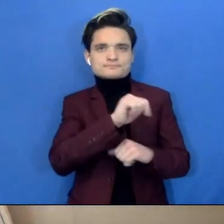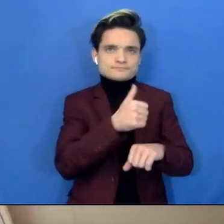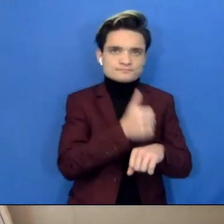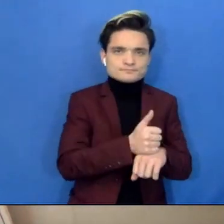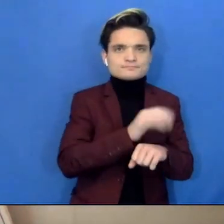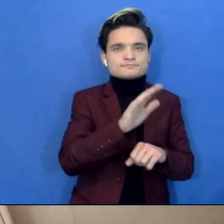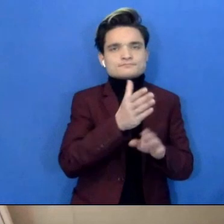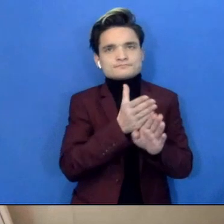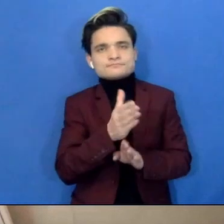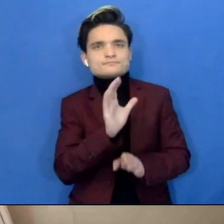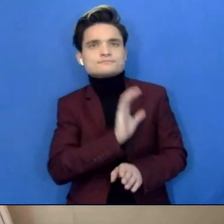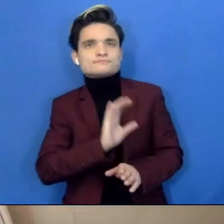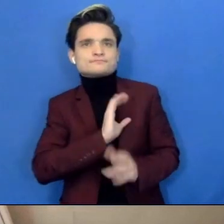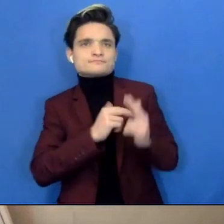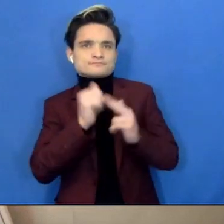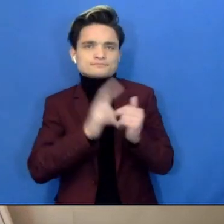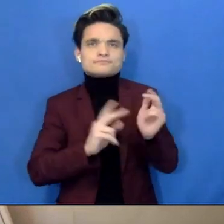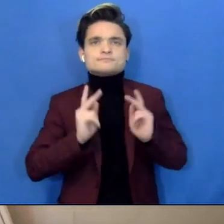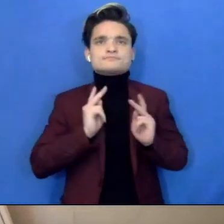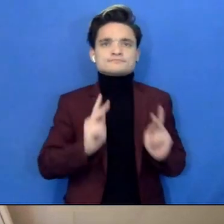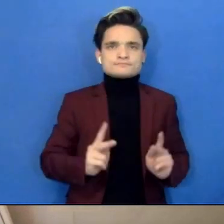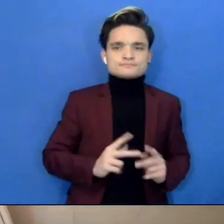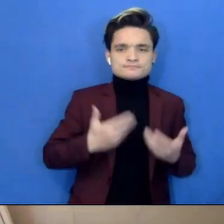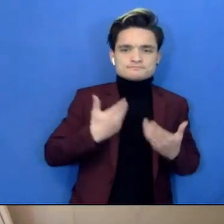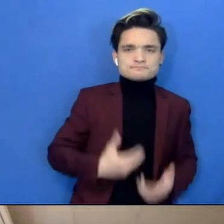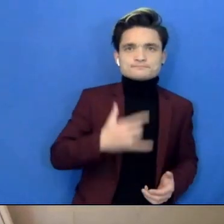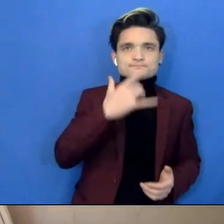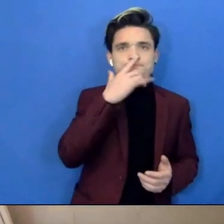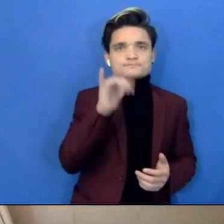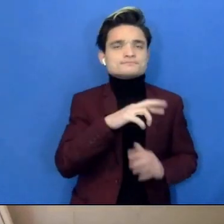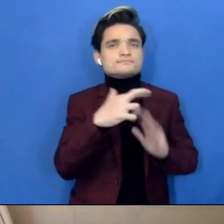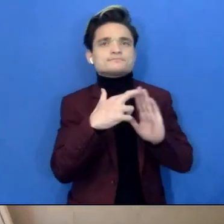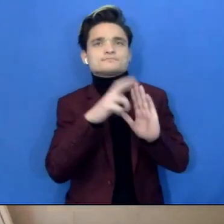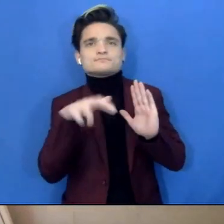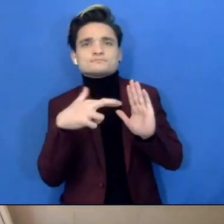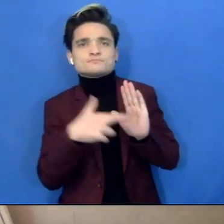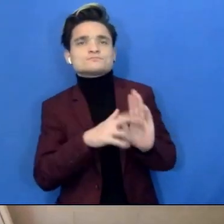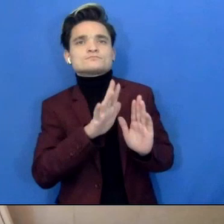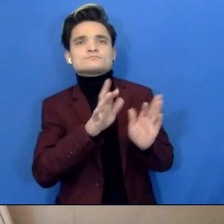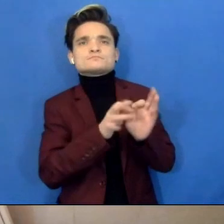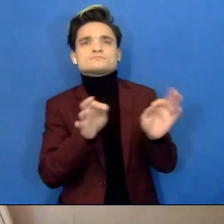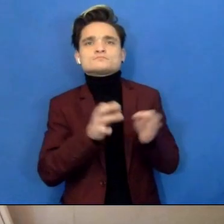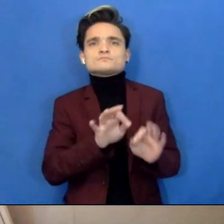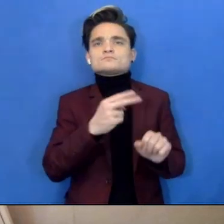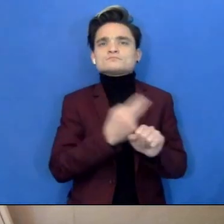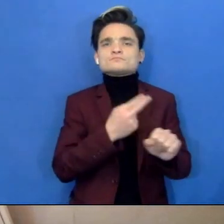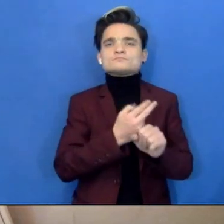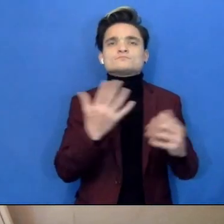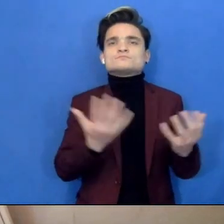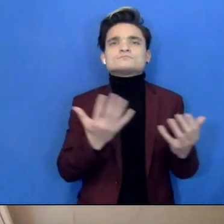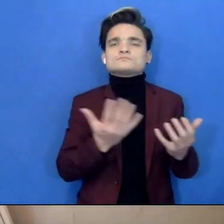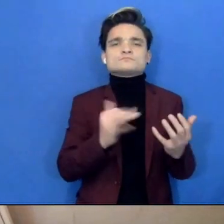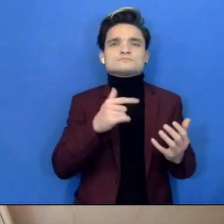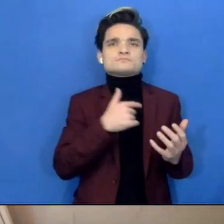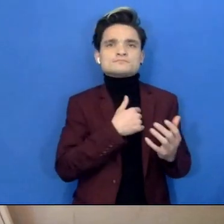play? What role does language play? And the interesting thing is that actually these explicit characterizations, these labelings,